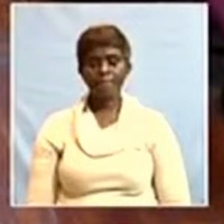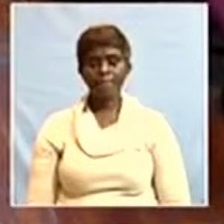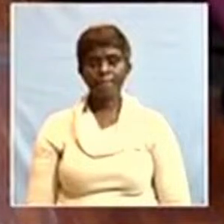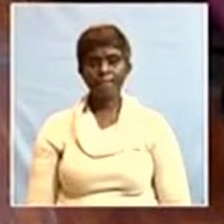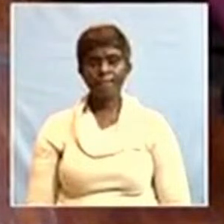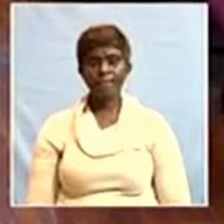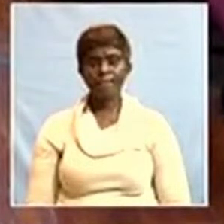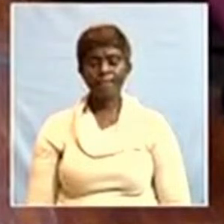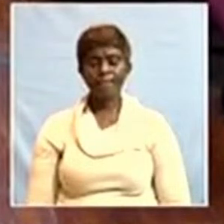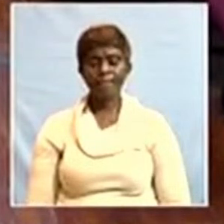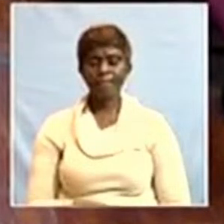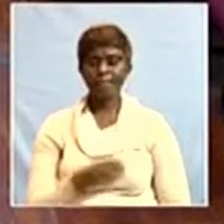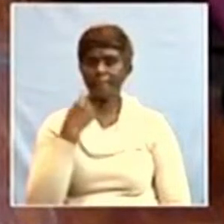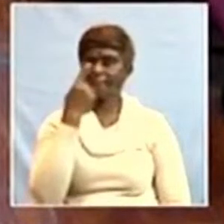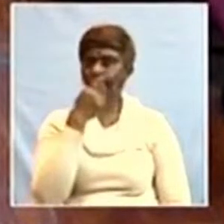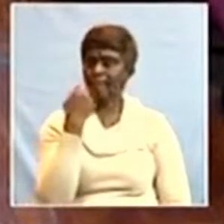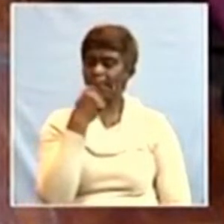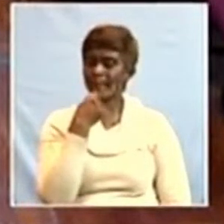So who is that one?